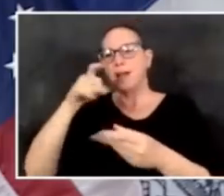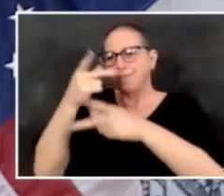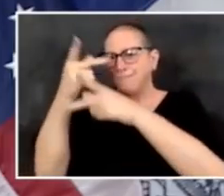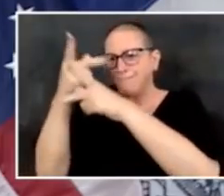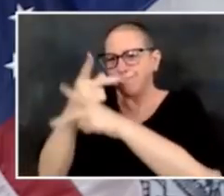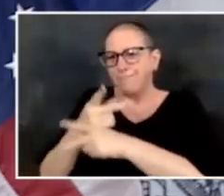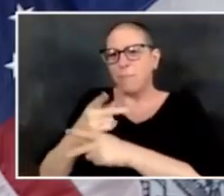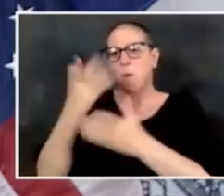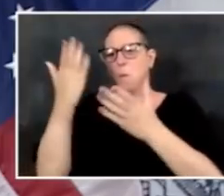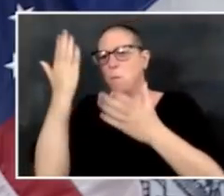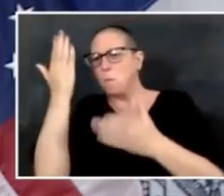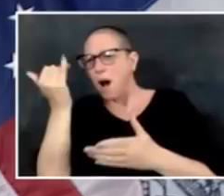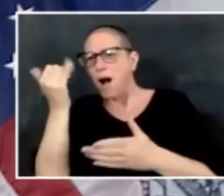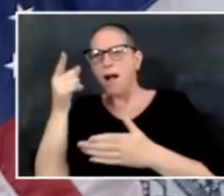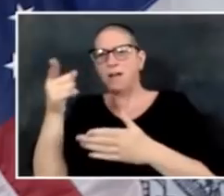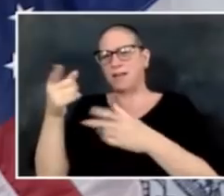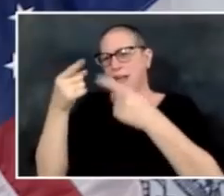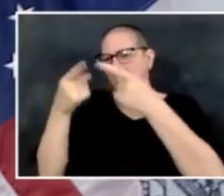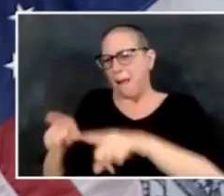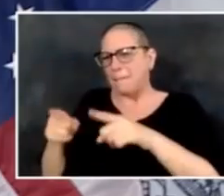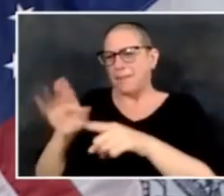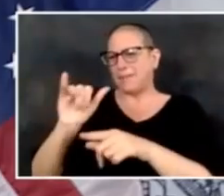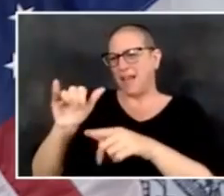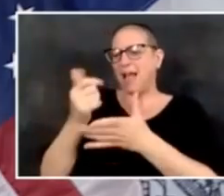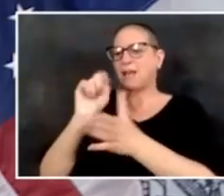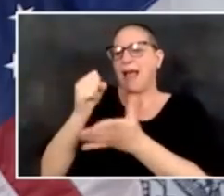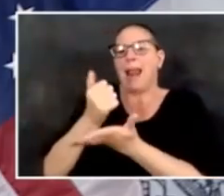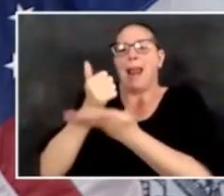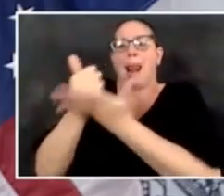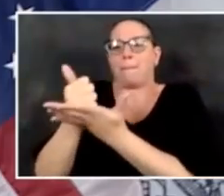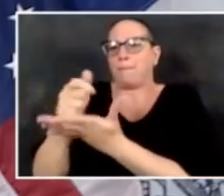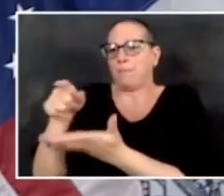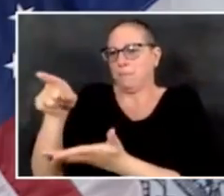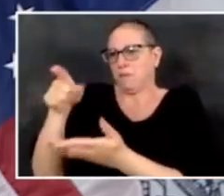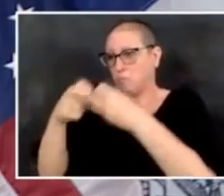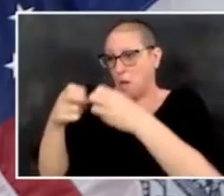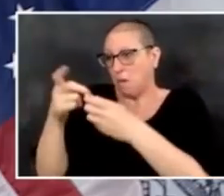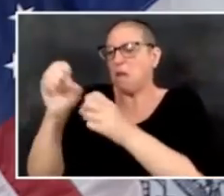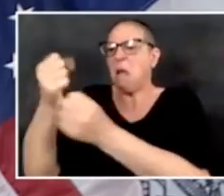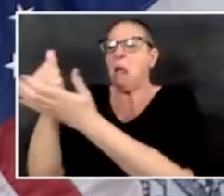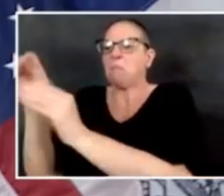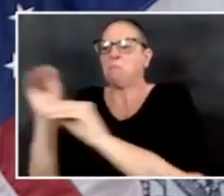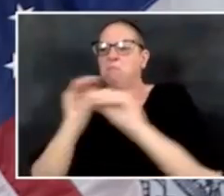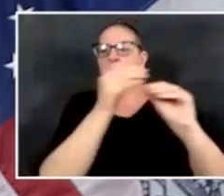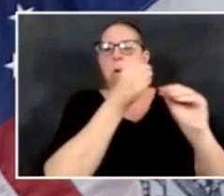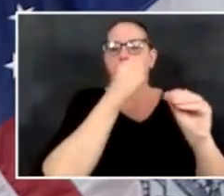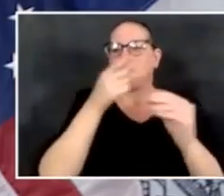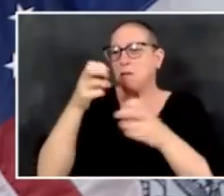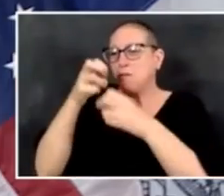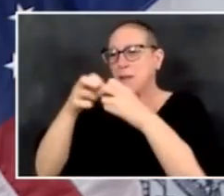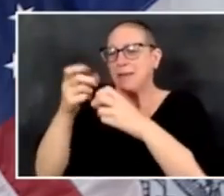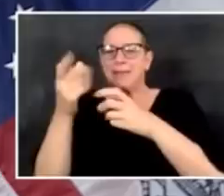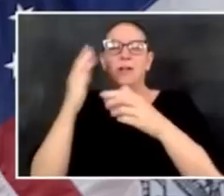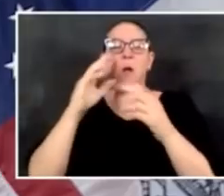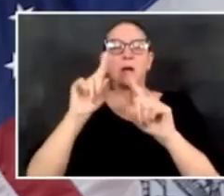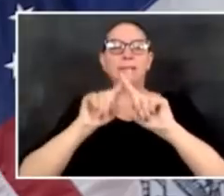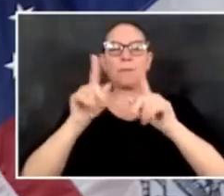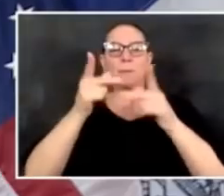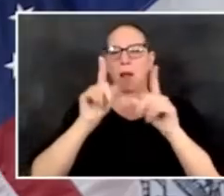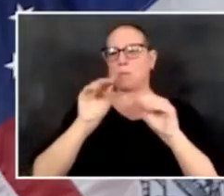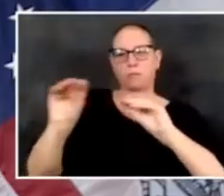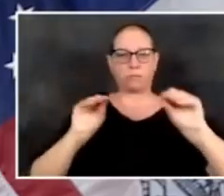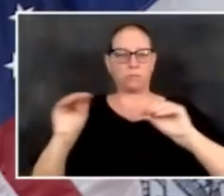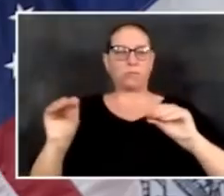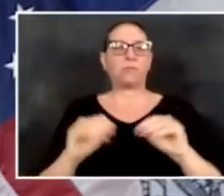I'll say that the basics are, we will always have a hotel room available for anyone who needs it, who's in the